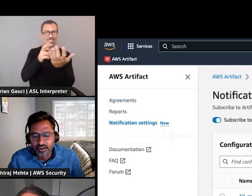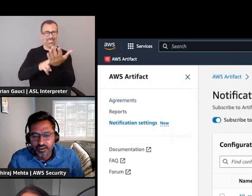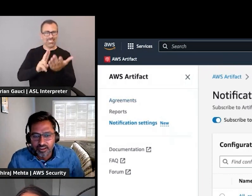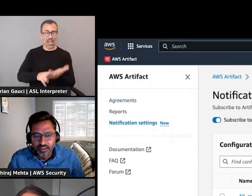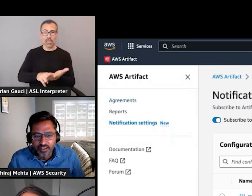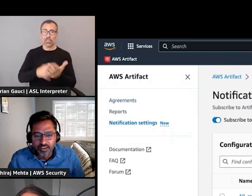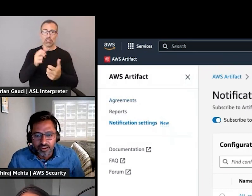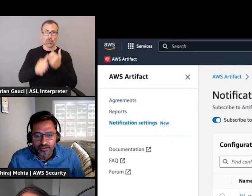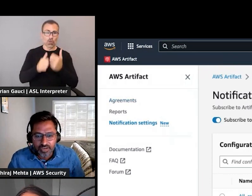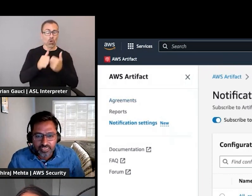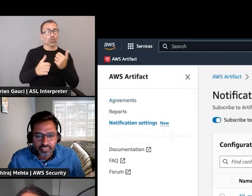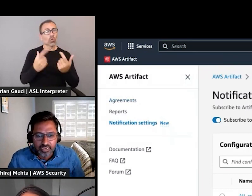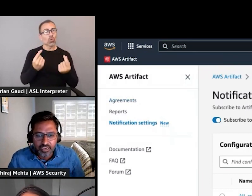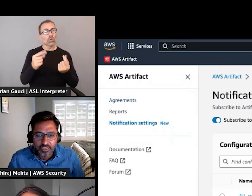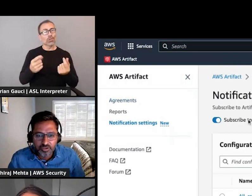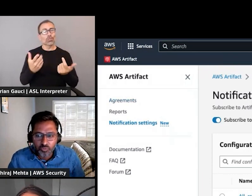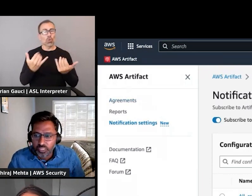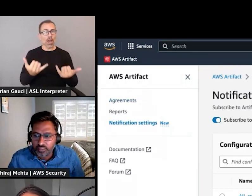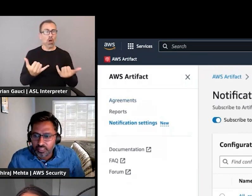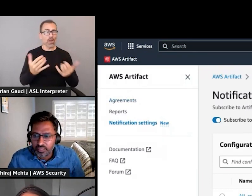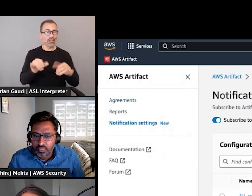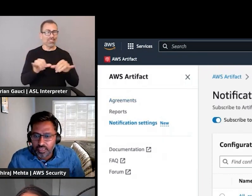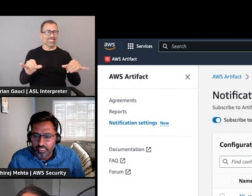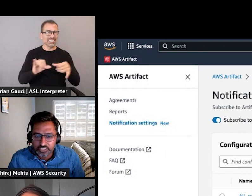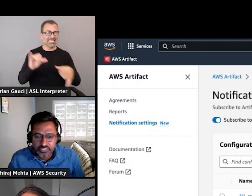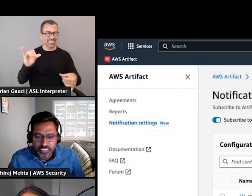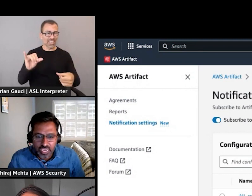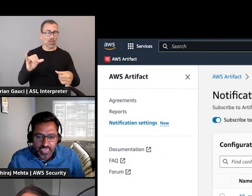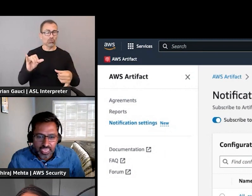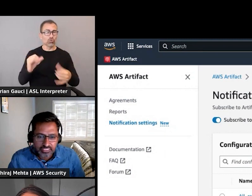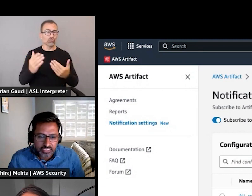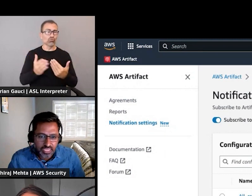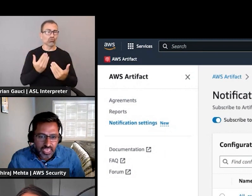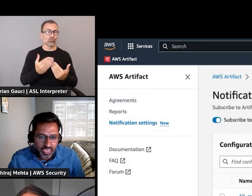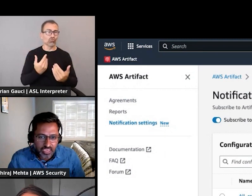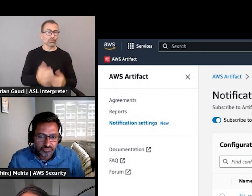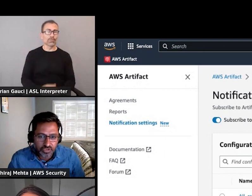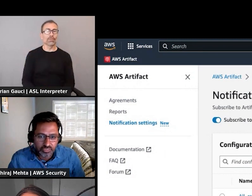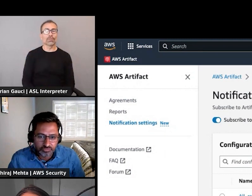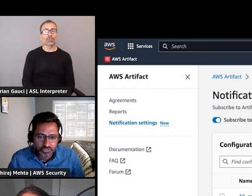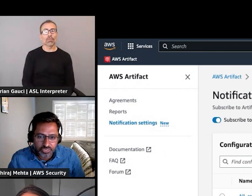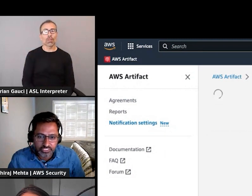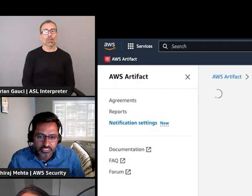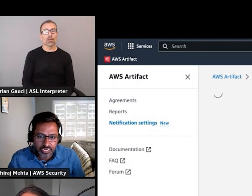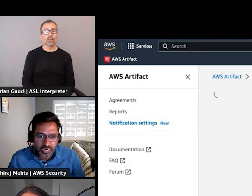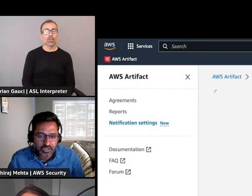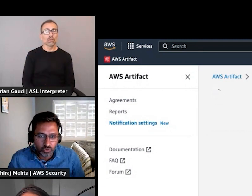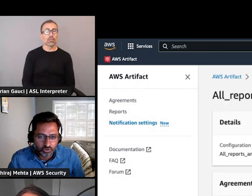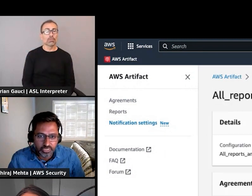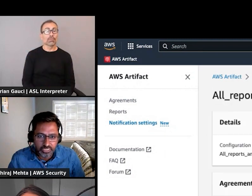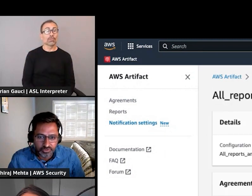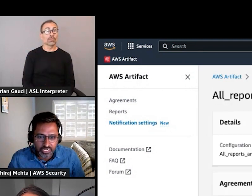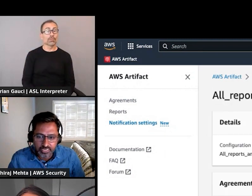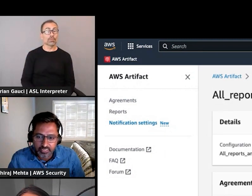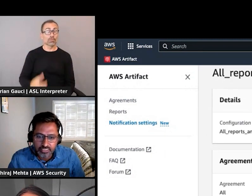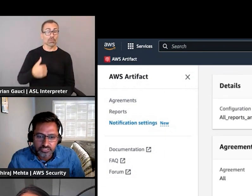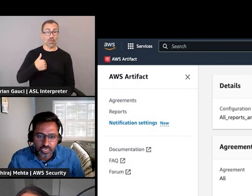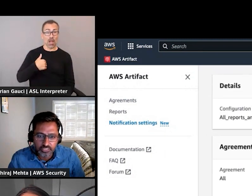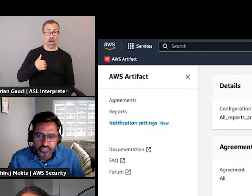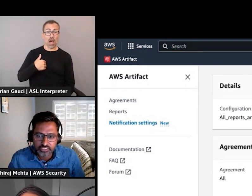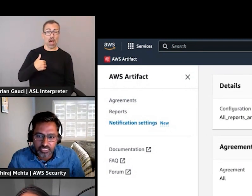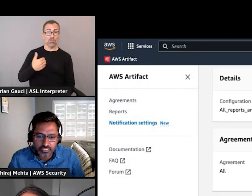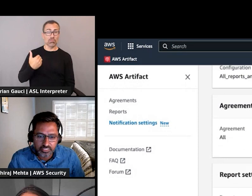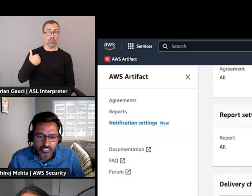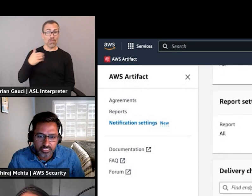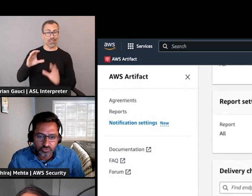here. All right. Well, I actually have a configuration that had already created. So